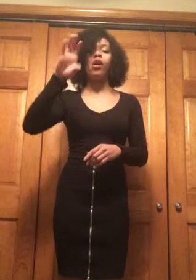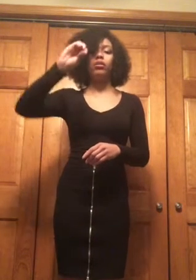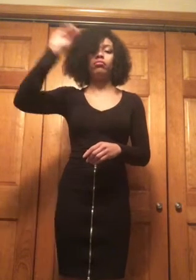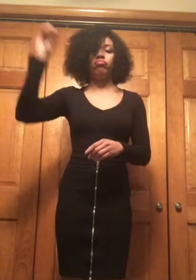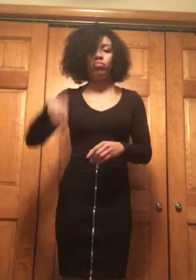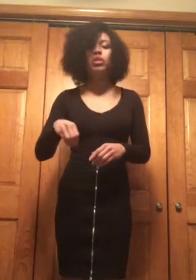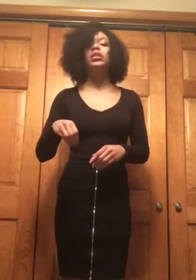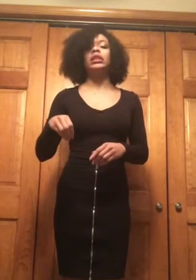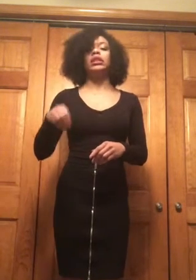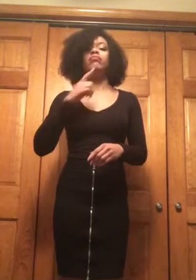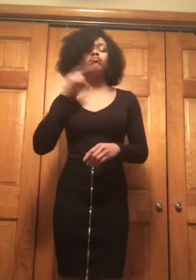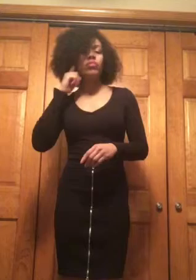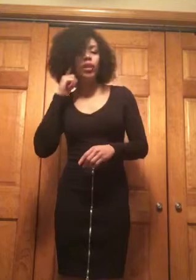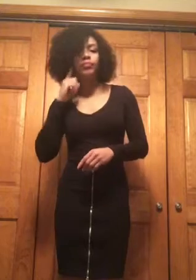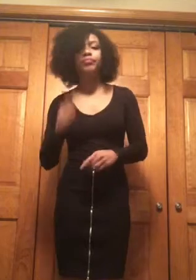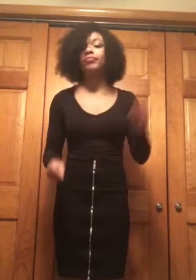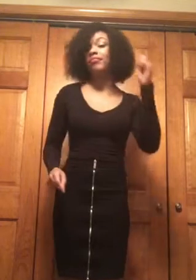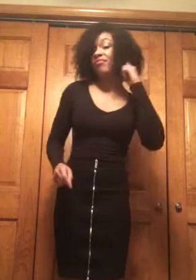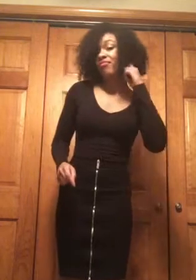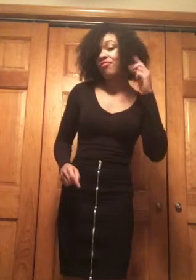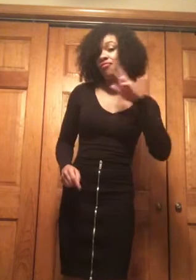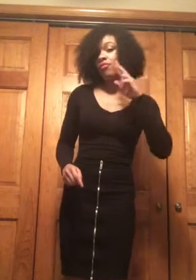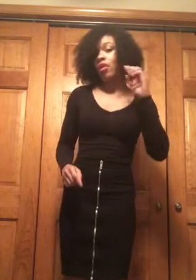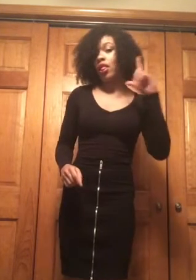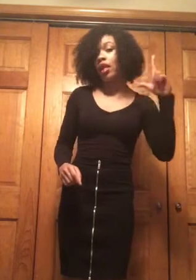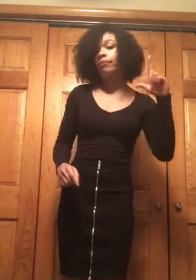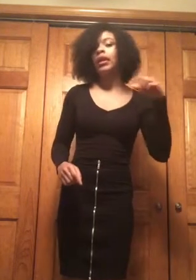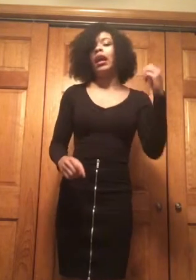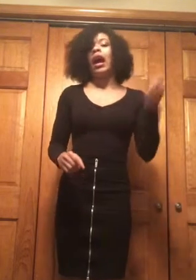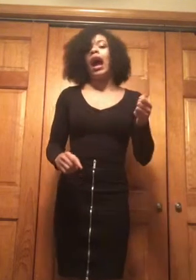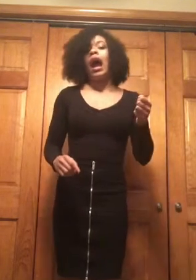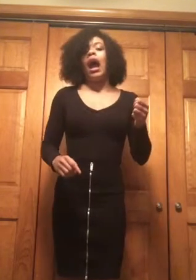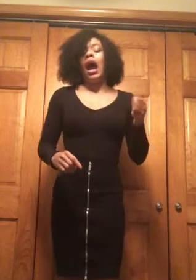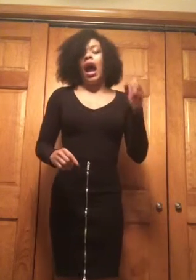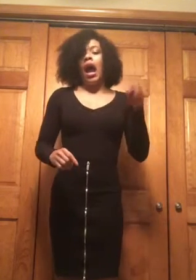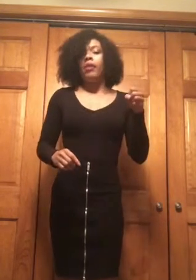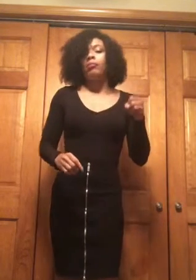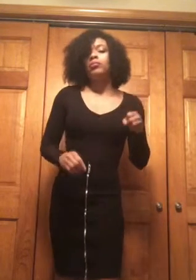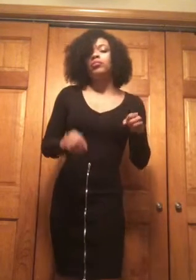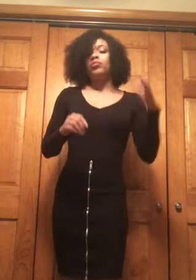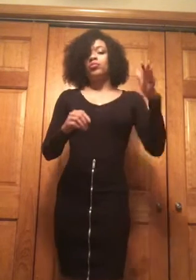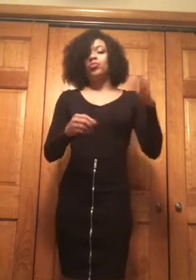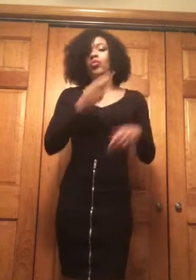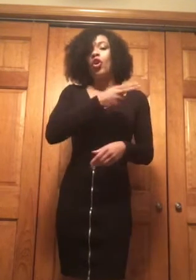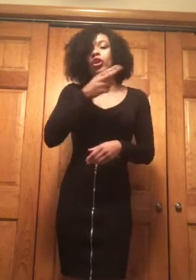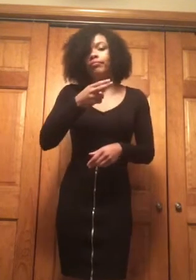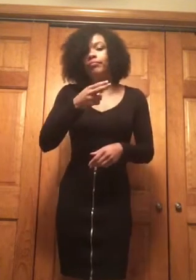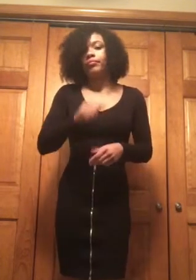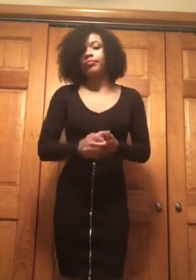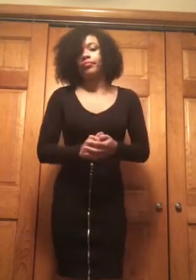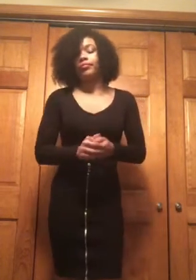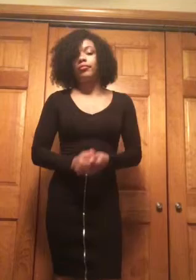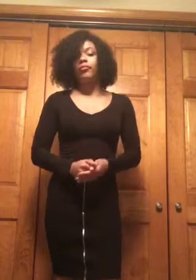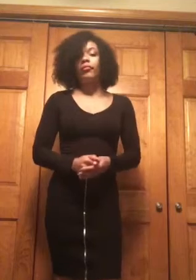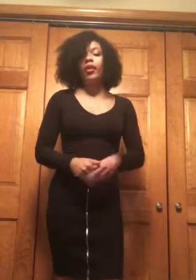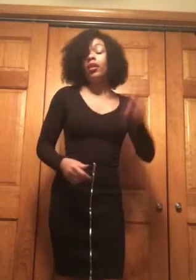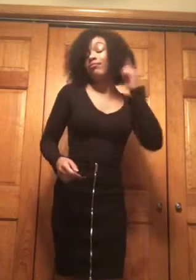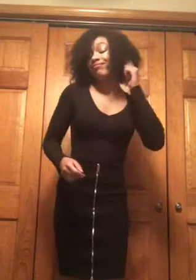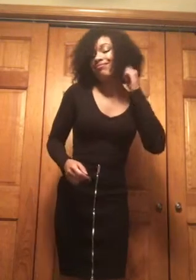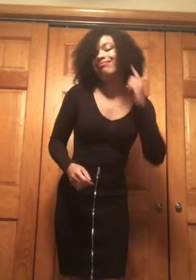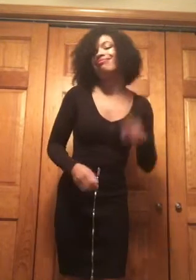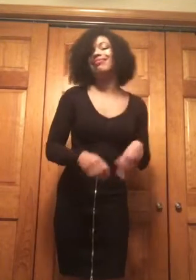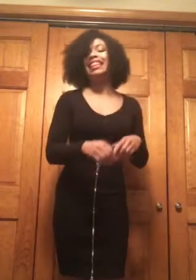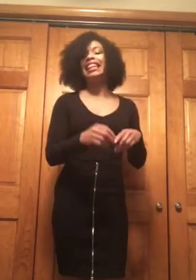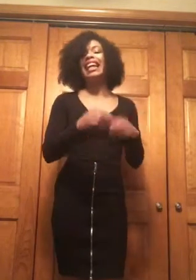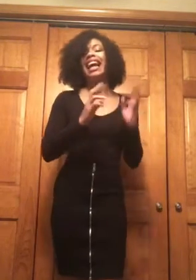I'm 100% deaf. In my left ear, I'm severely hard of hearing. In the hearing world, I use lip reading and a slew of